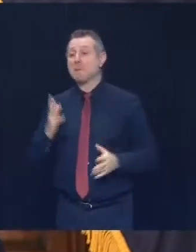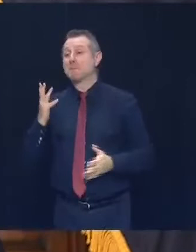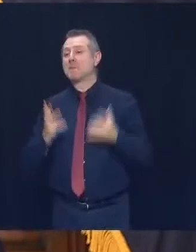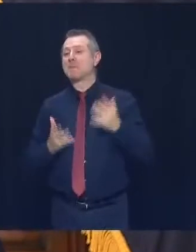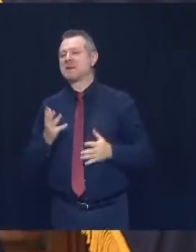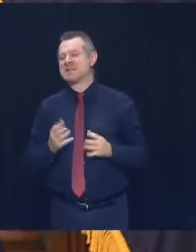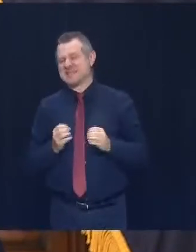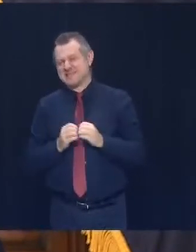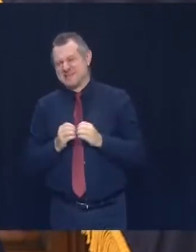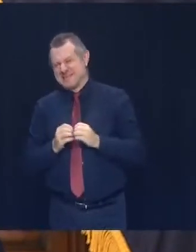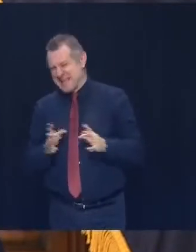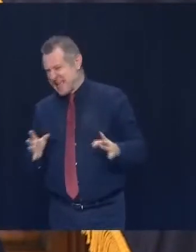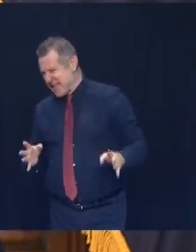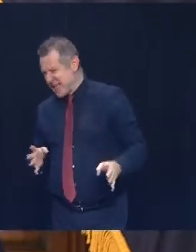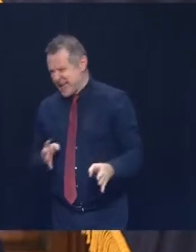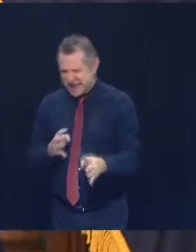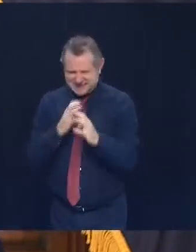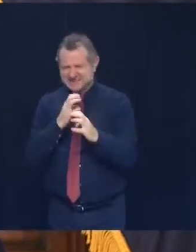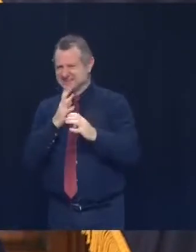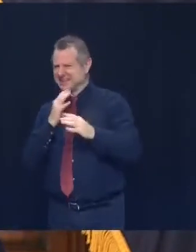in microclusters,